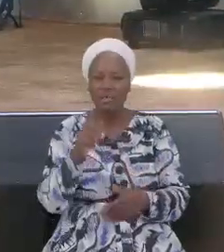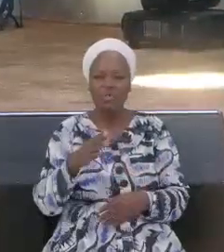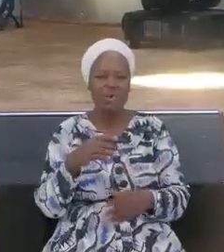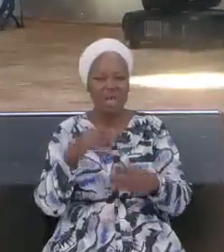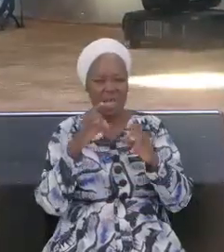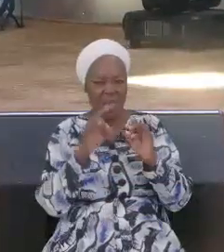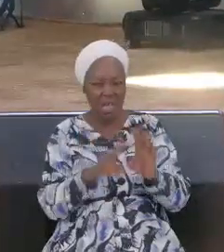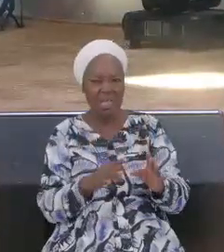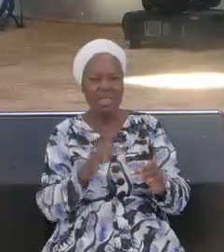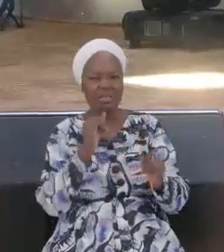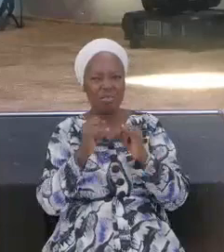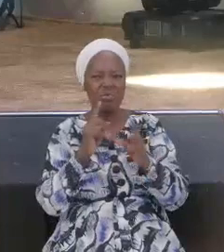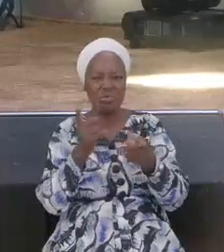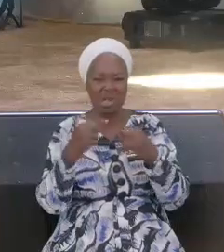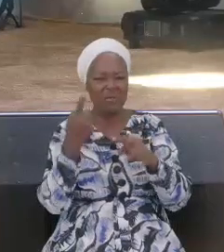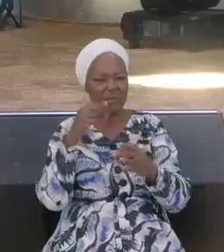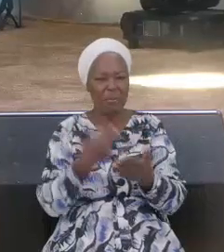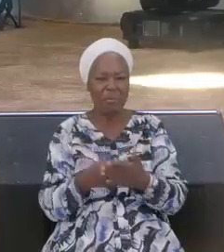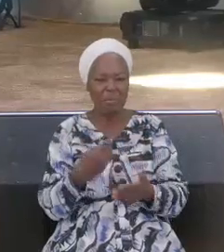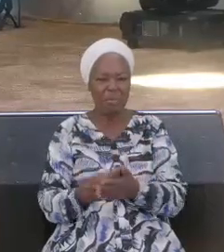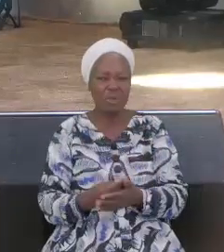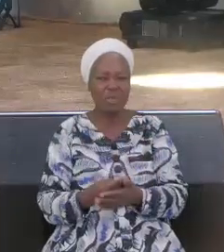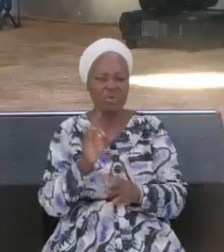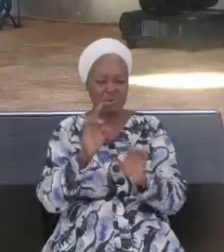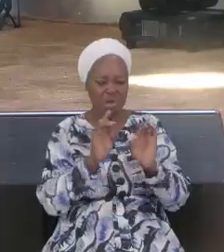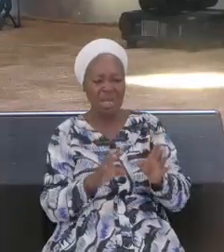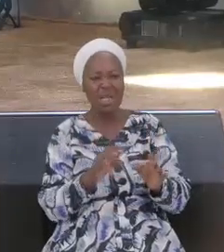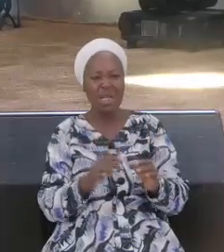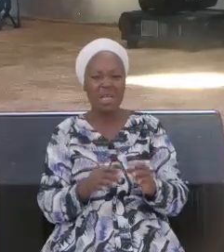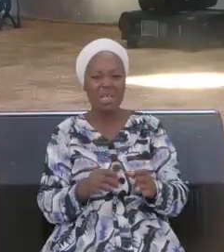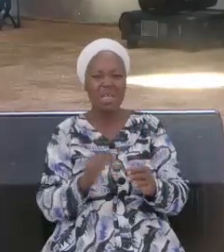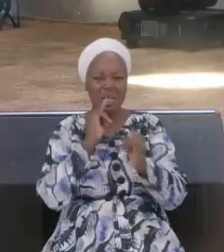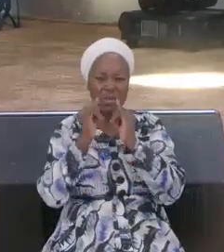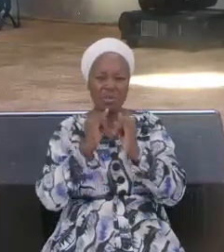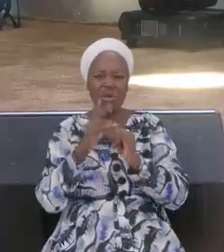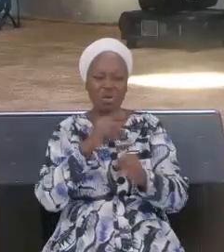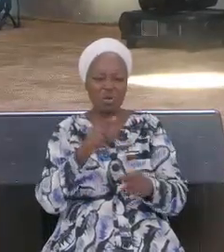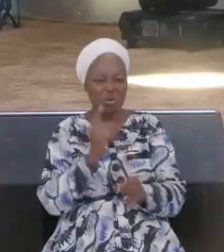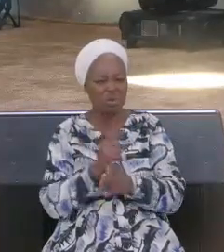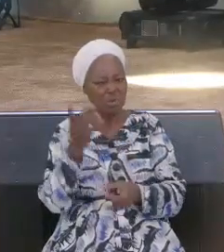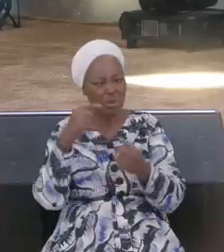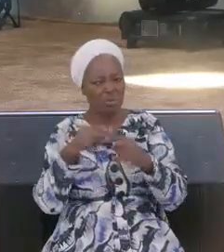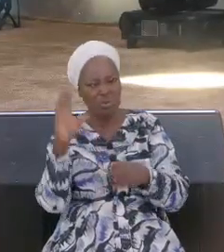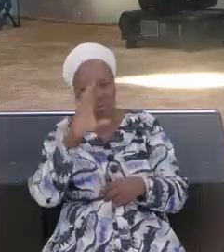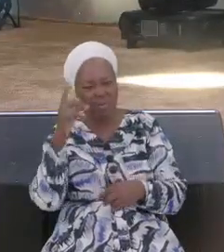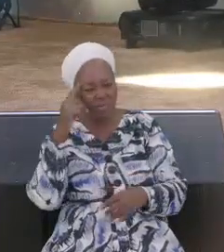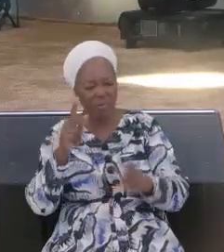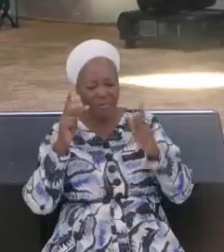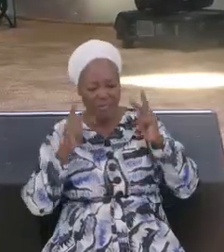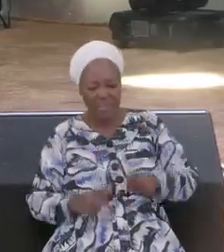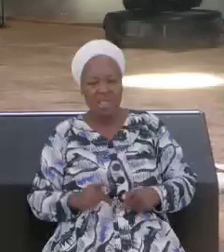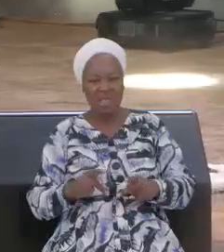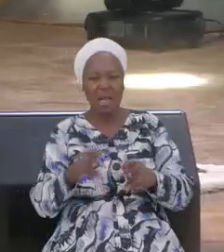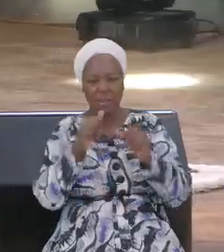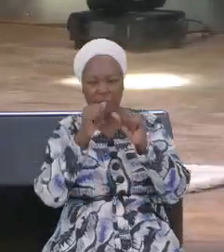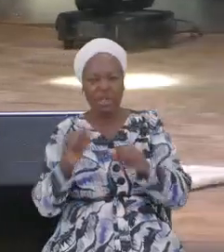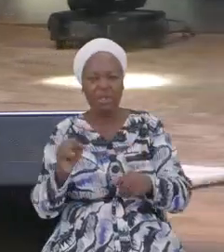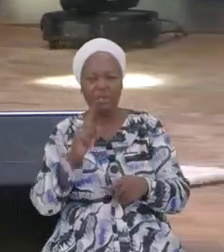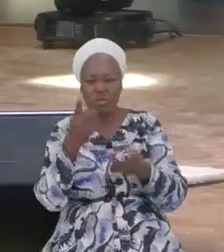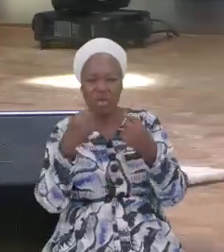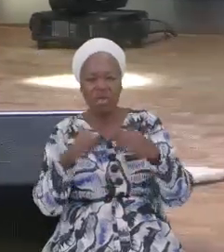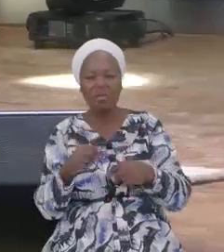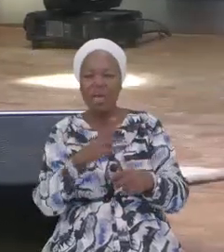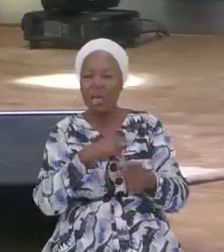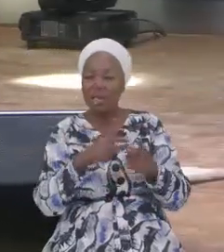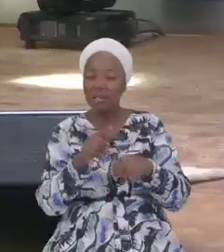money. Thou hatest instruction. You're only looking for physical, external blessing. Thou hatest instruction and